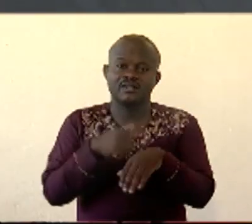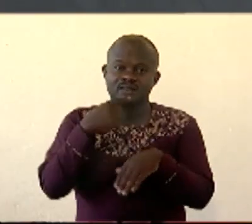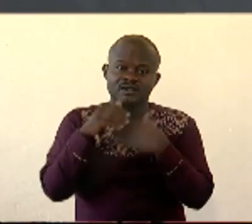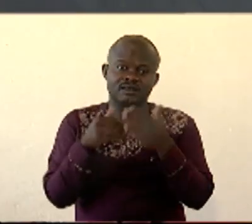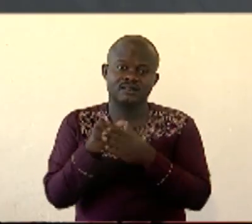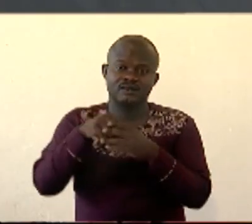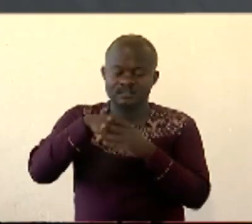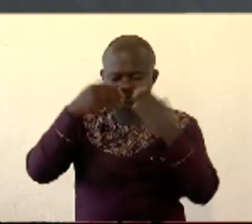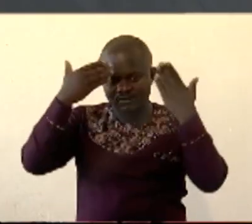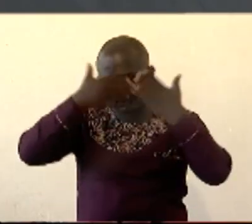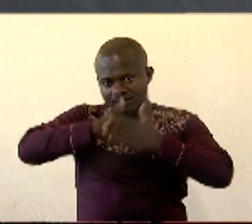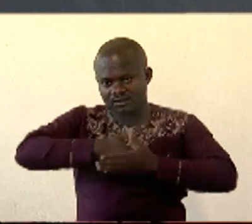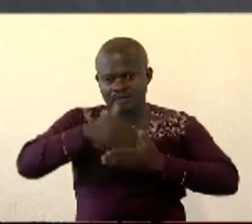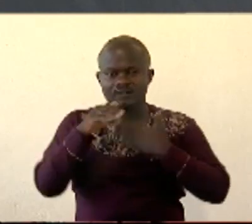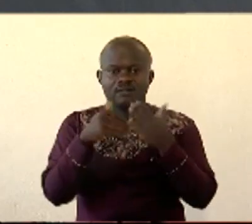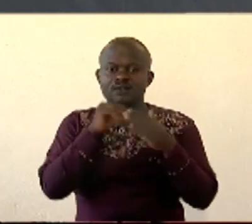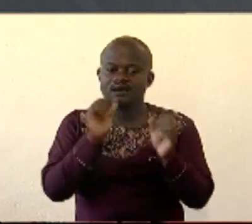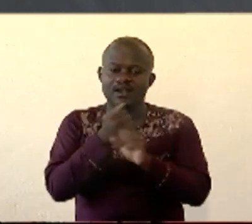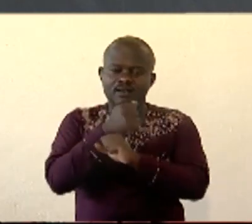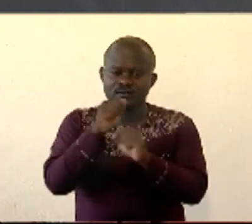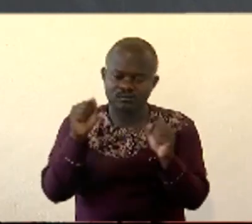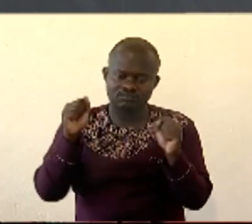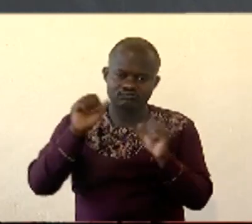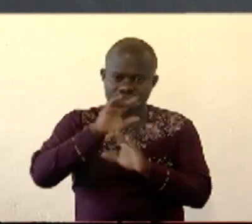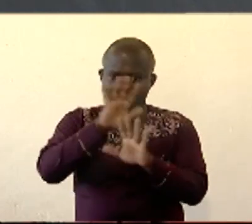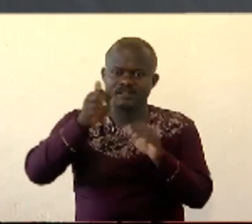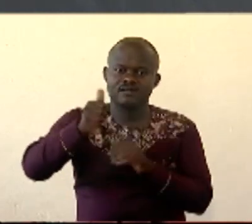in darkness, the plant cannot photosynthesize at all.